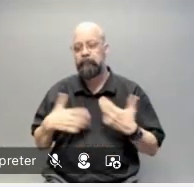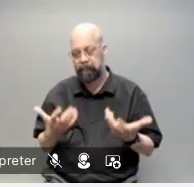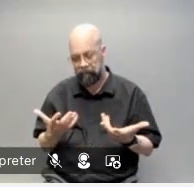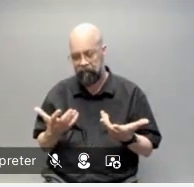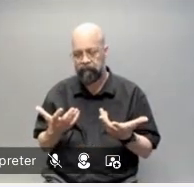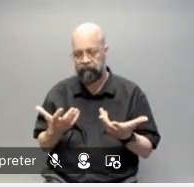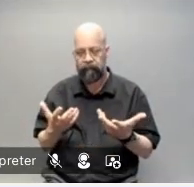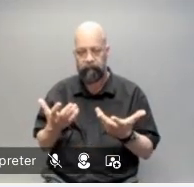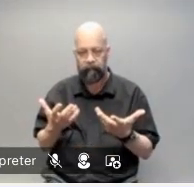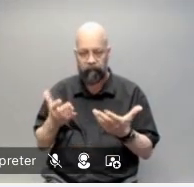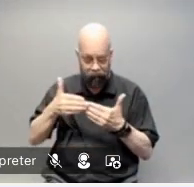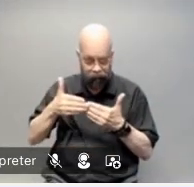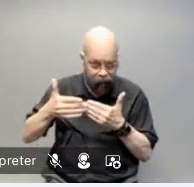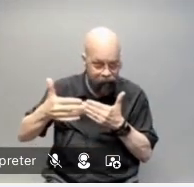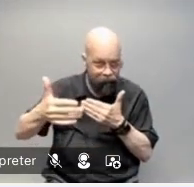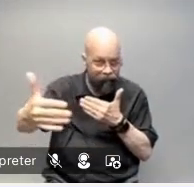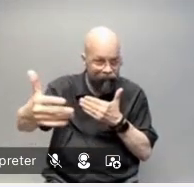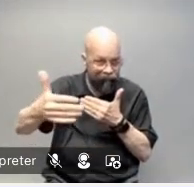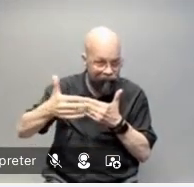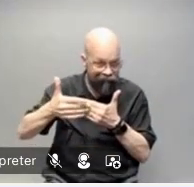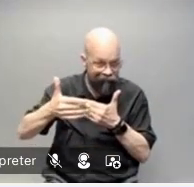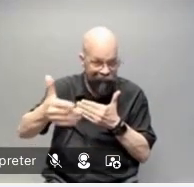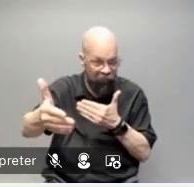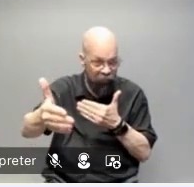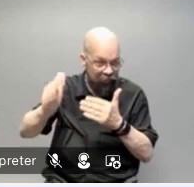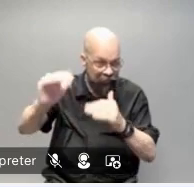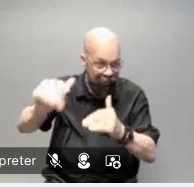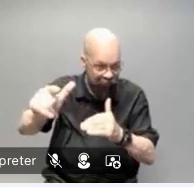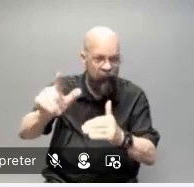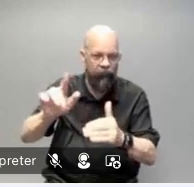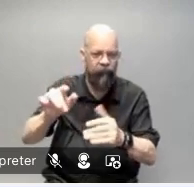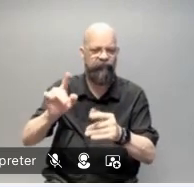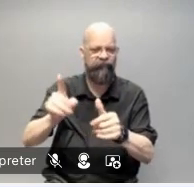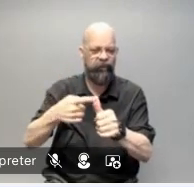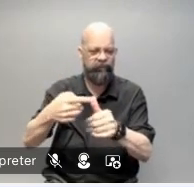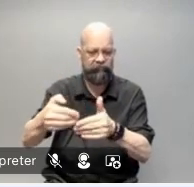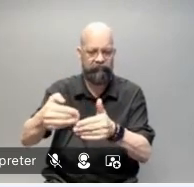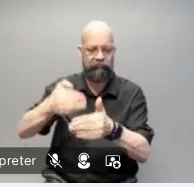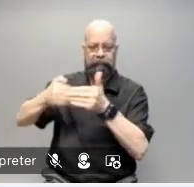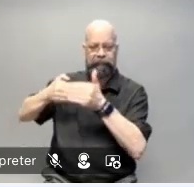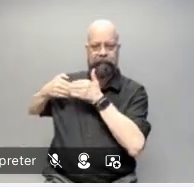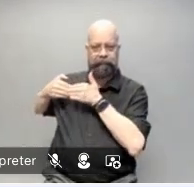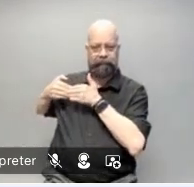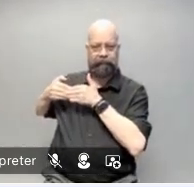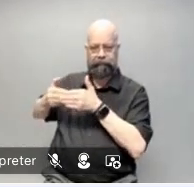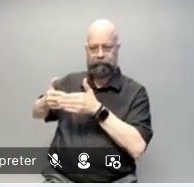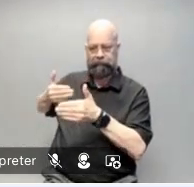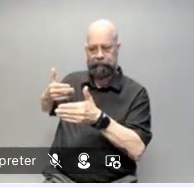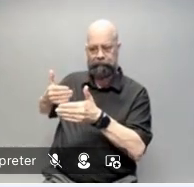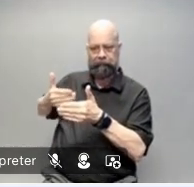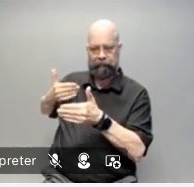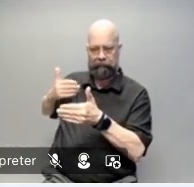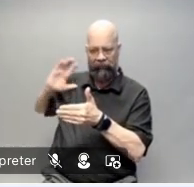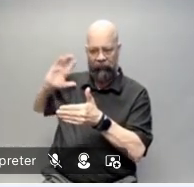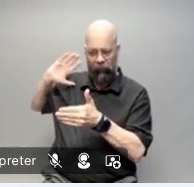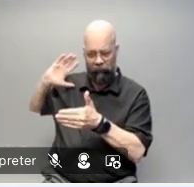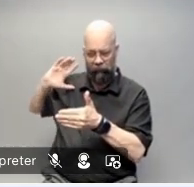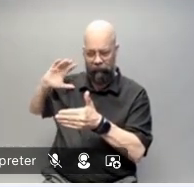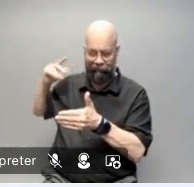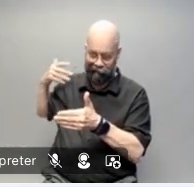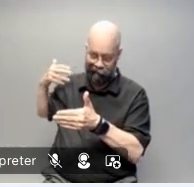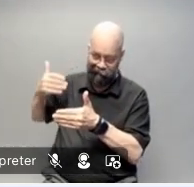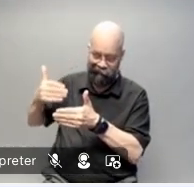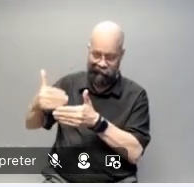this upcoming fire season, I want to go back a little bit and give you just a little bit of context leading up to